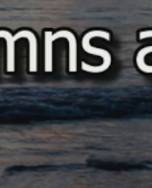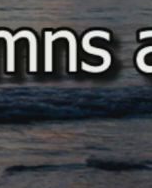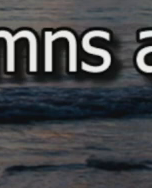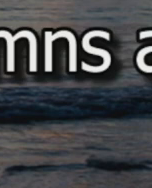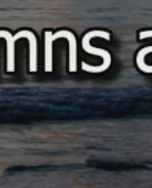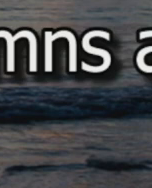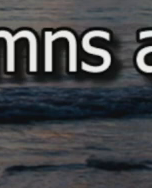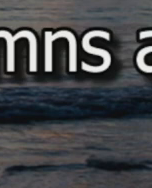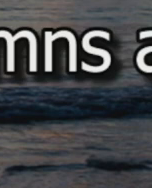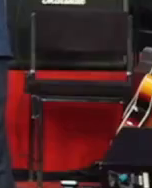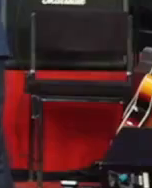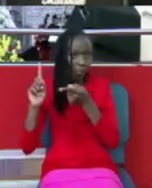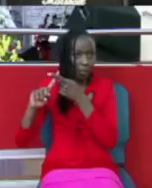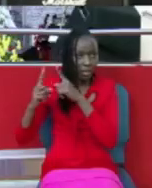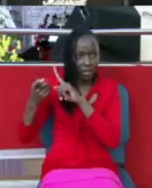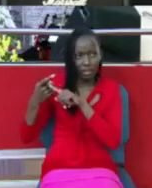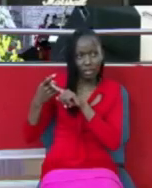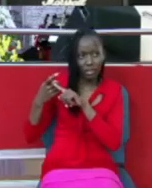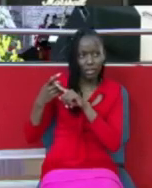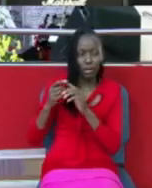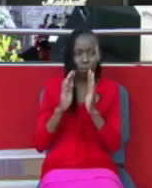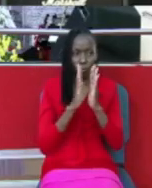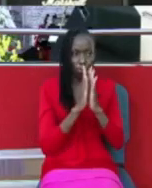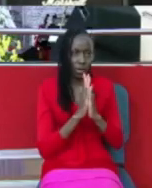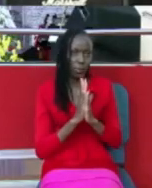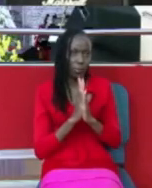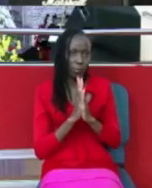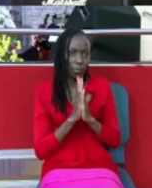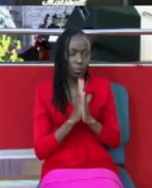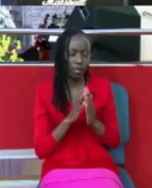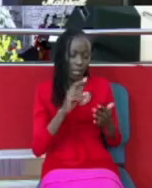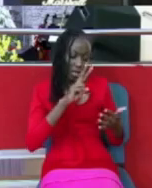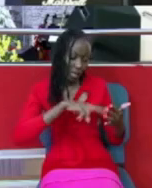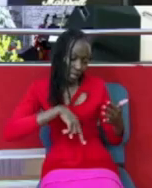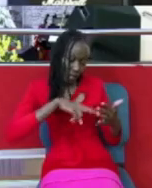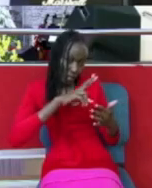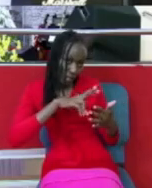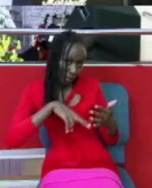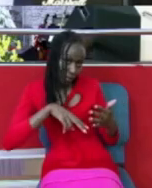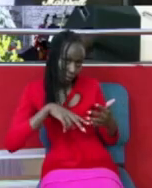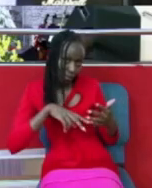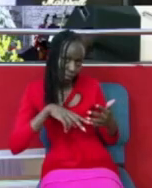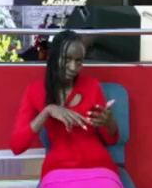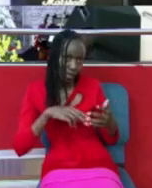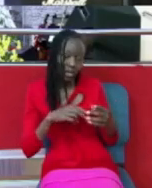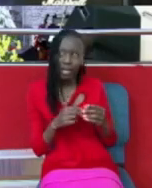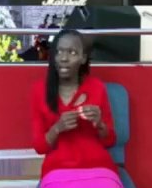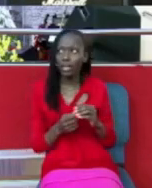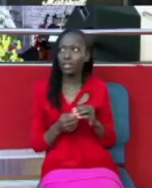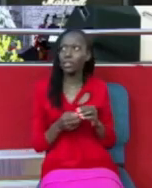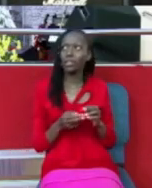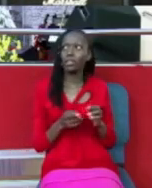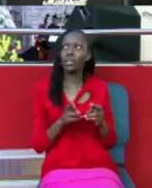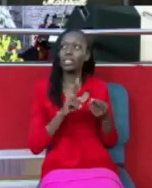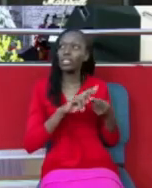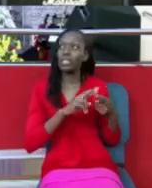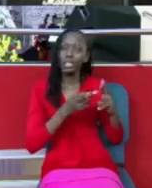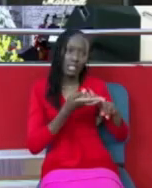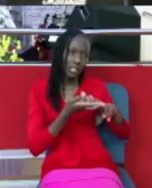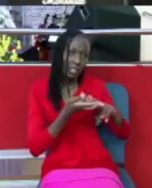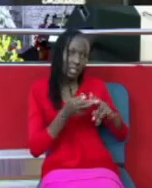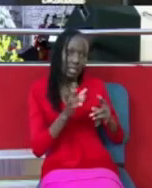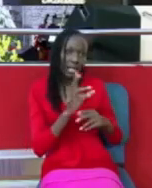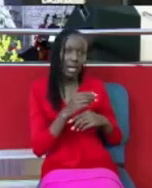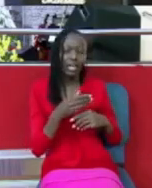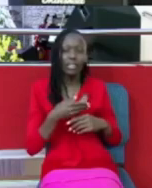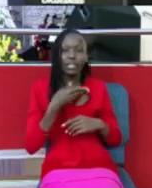Soma. Meditate. Tafakari. Pray. Omba. Read. Soma. Relate. Husisha. And